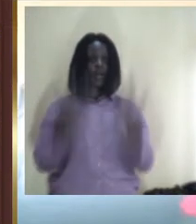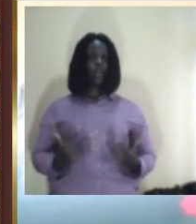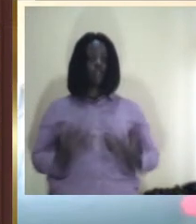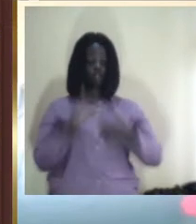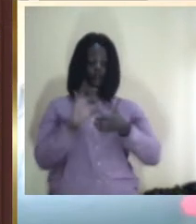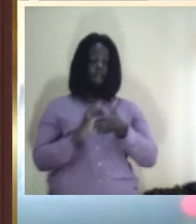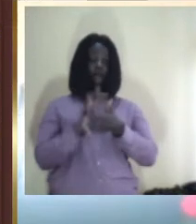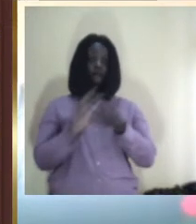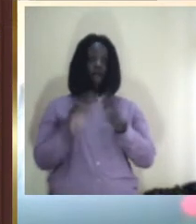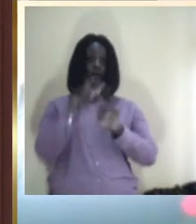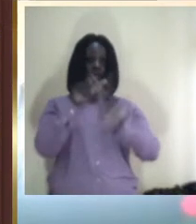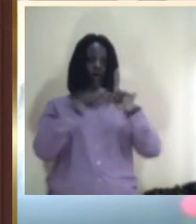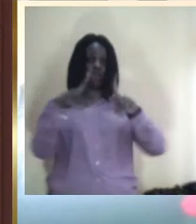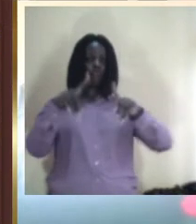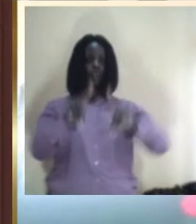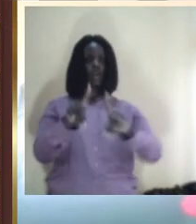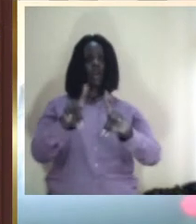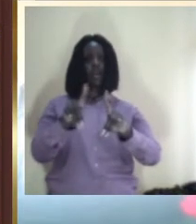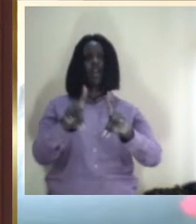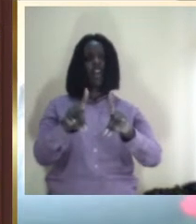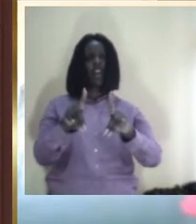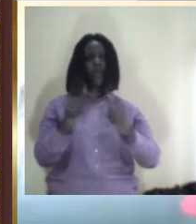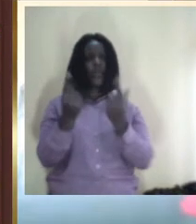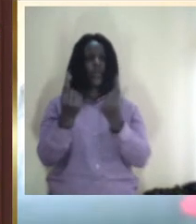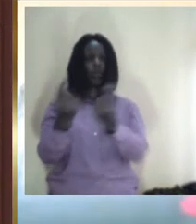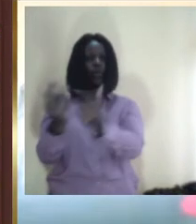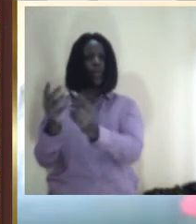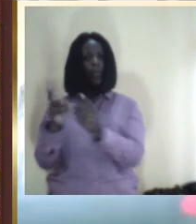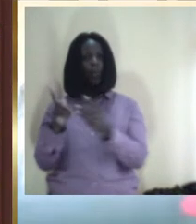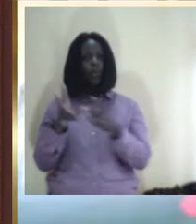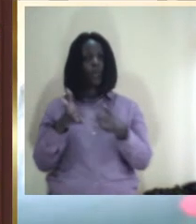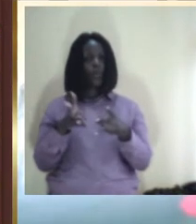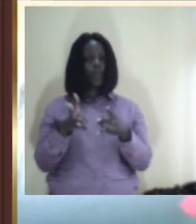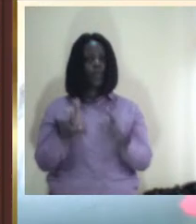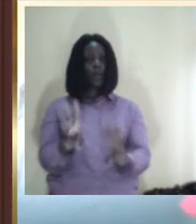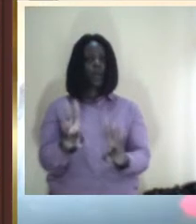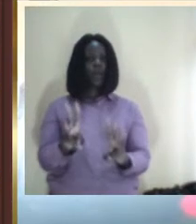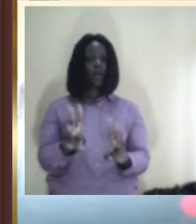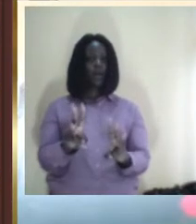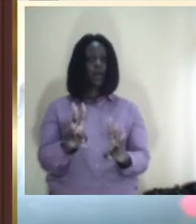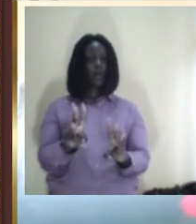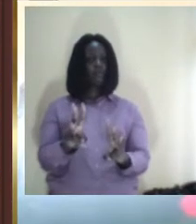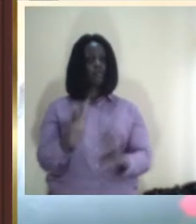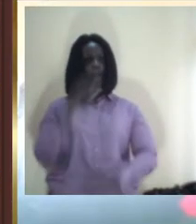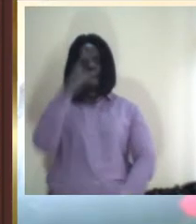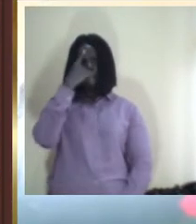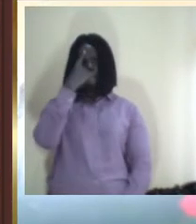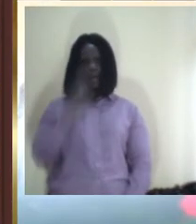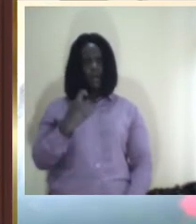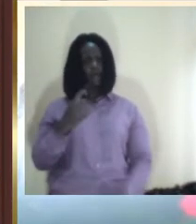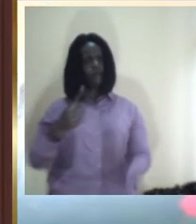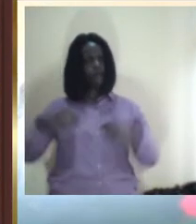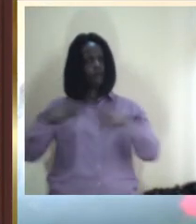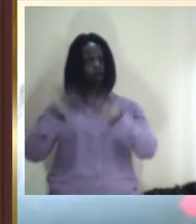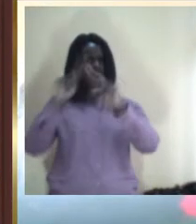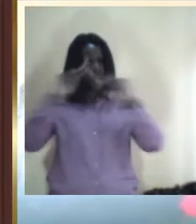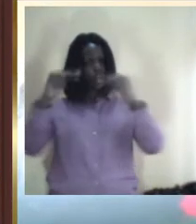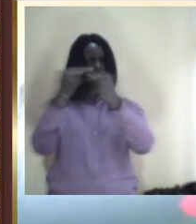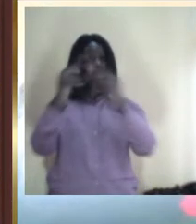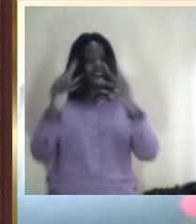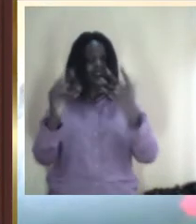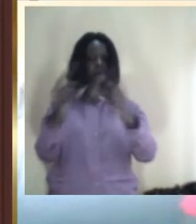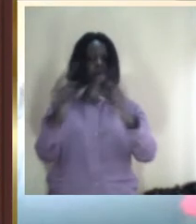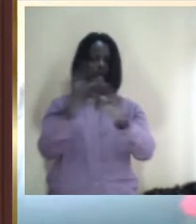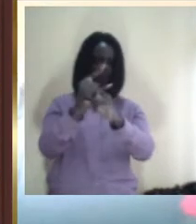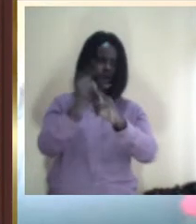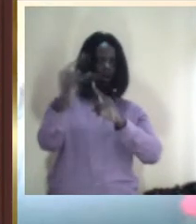Chairperson, we do so with the unyielding conviction that we are a nation of winners. Even